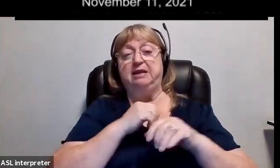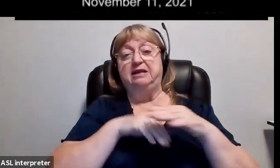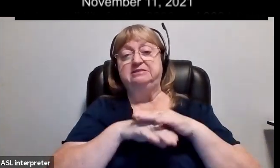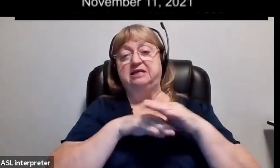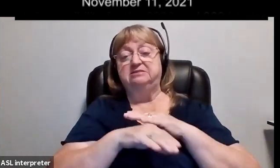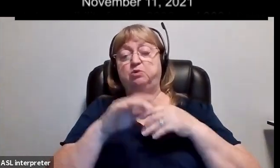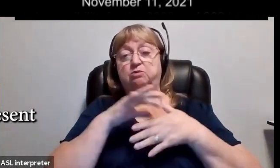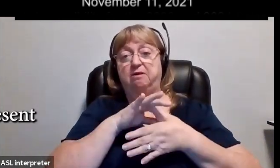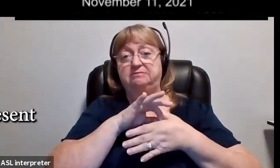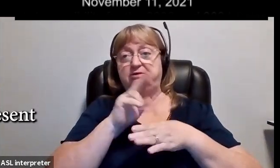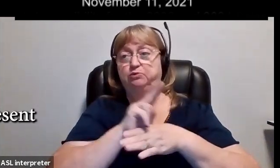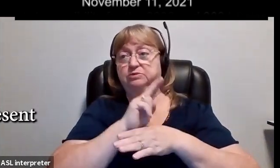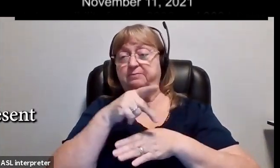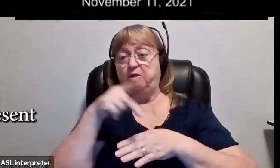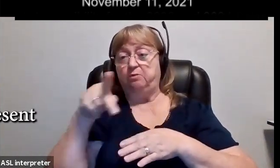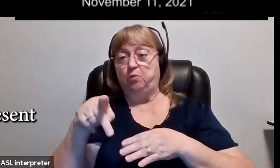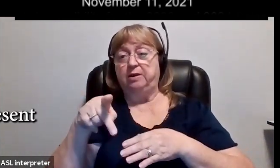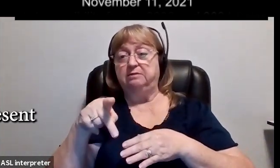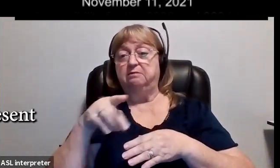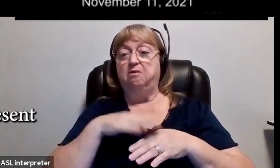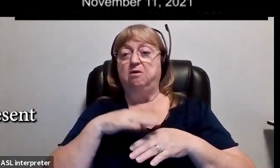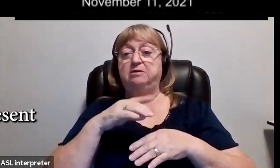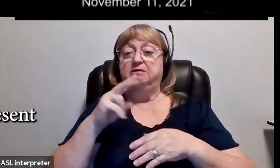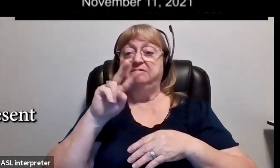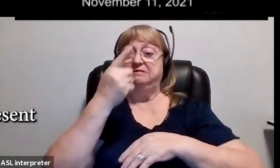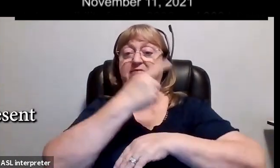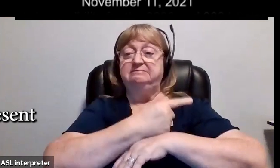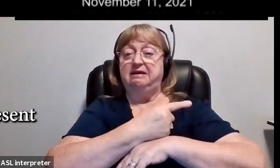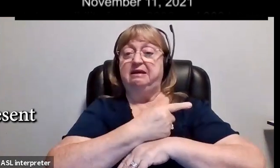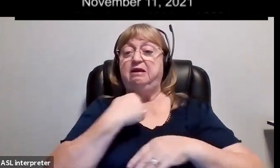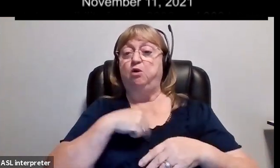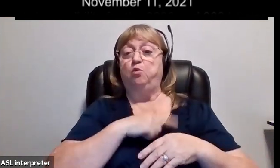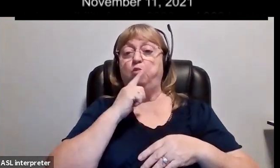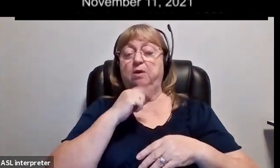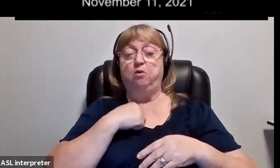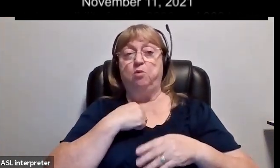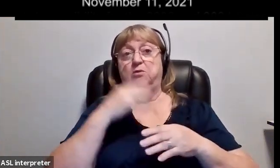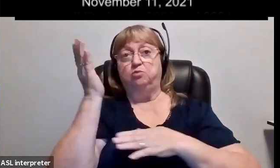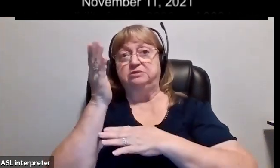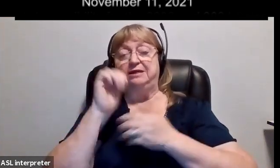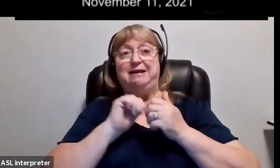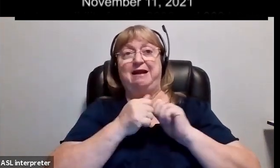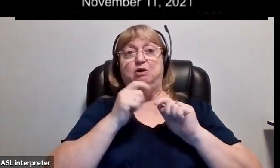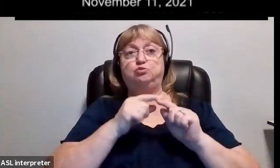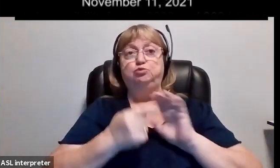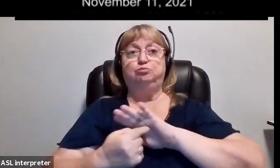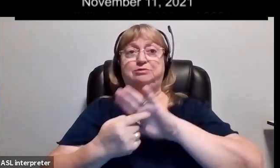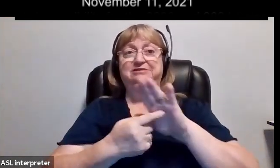And on day 2 of this, we're going to present how to present that accessible content from